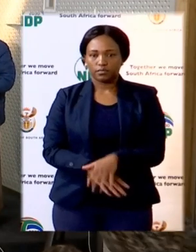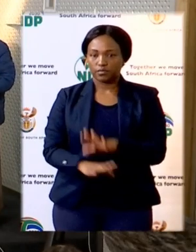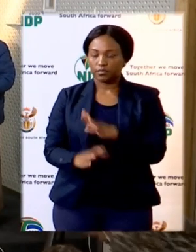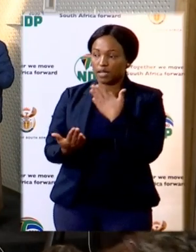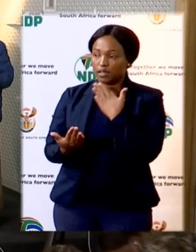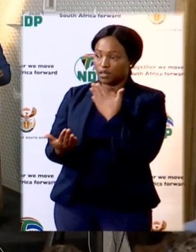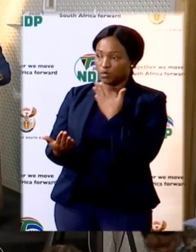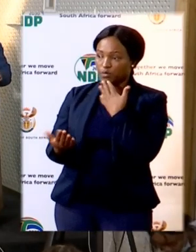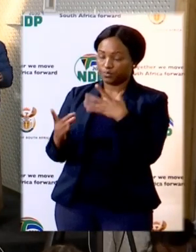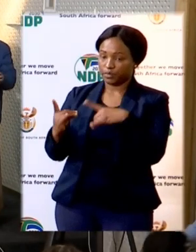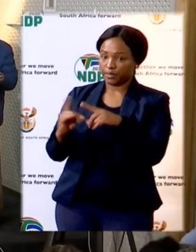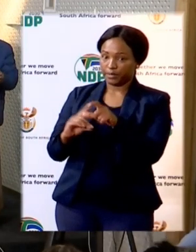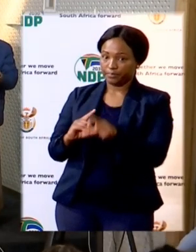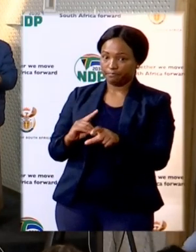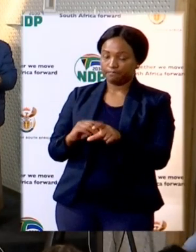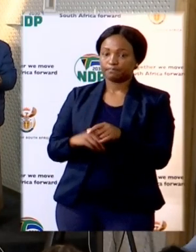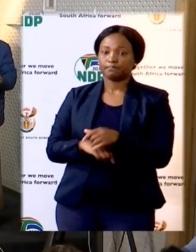Thank you, Chairperson.